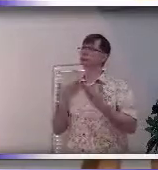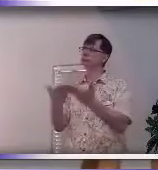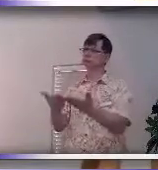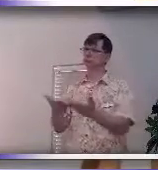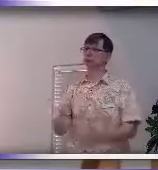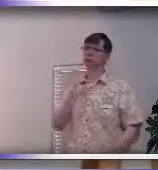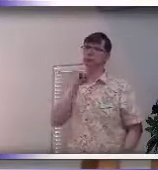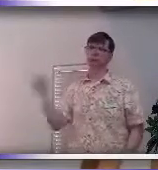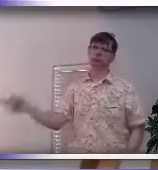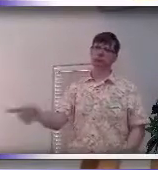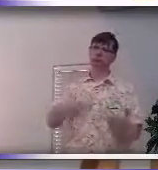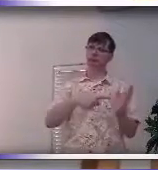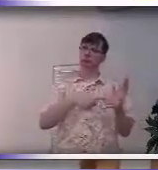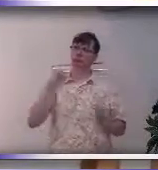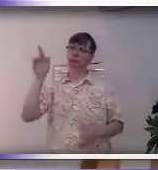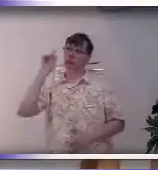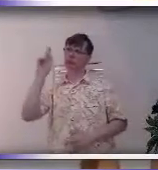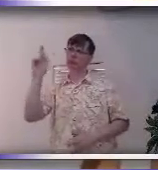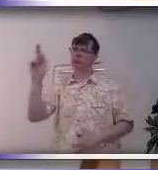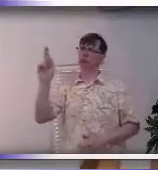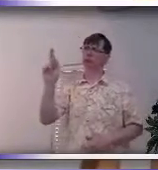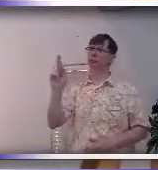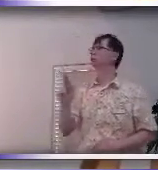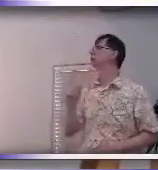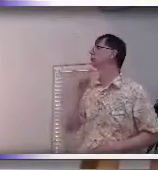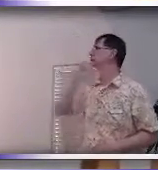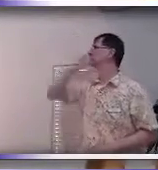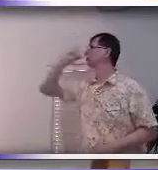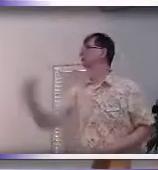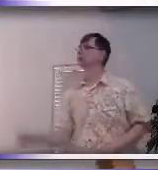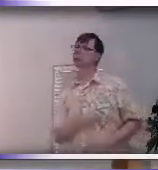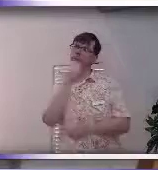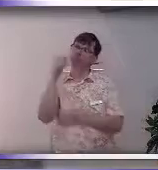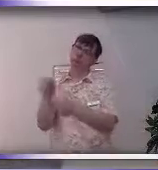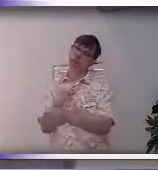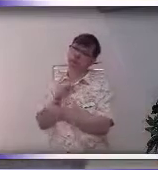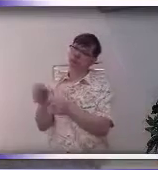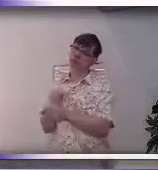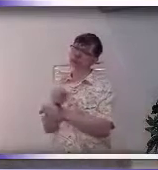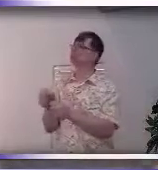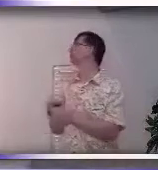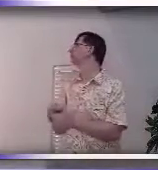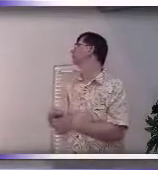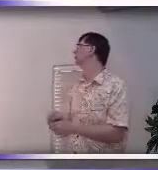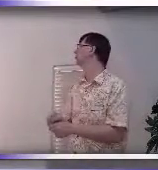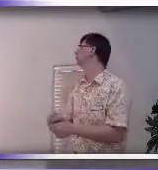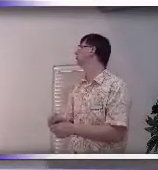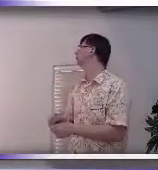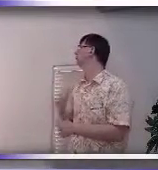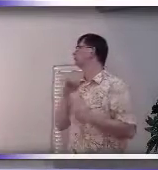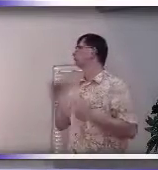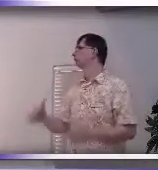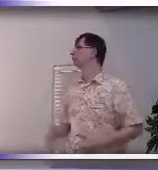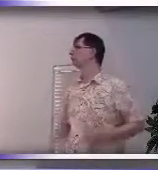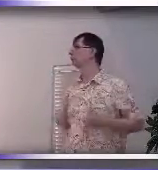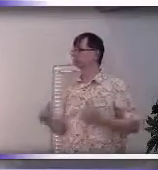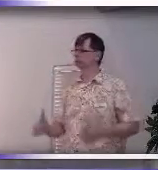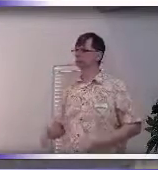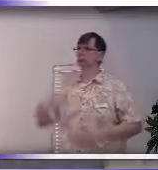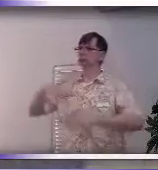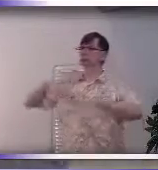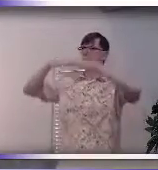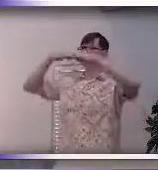When there are, we actually just helped create, by fiscally supporting,